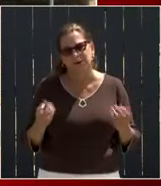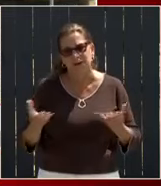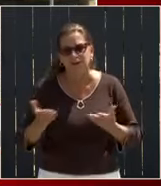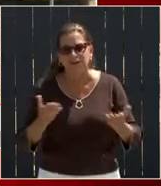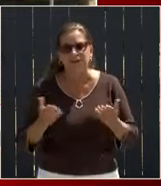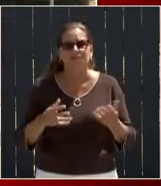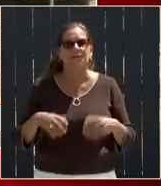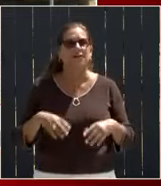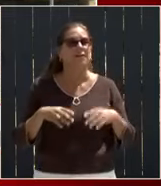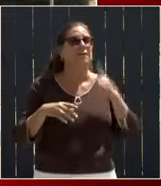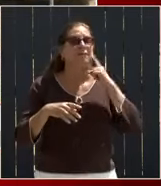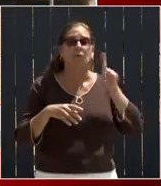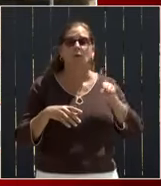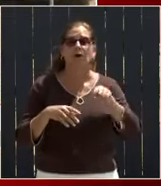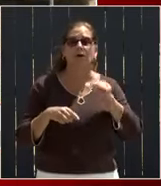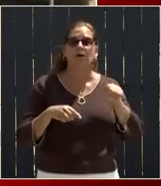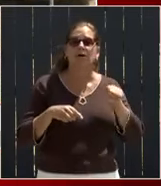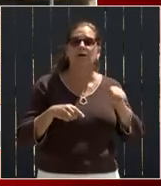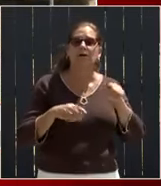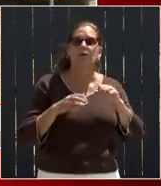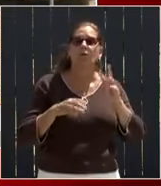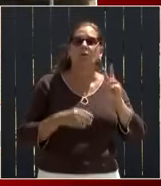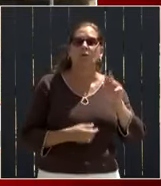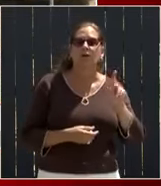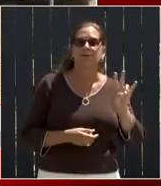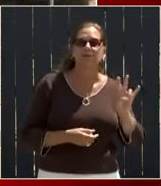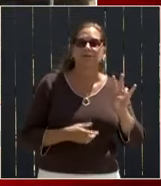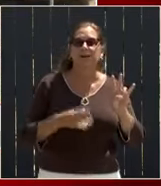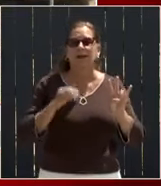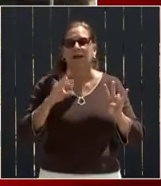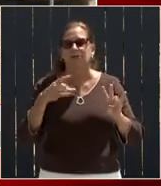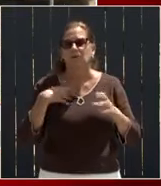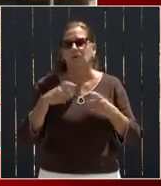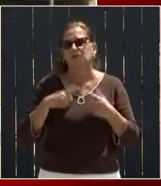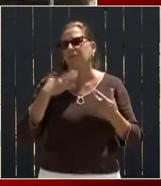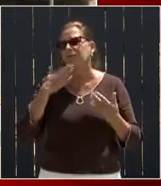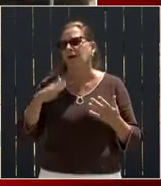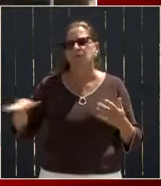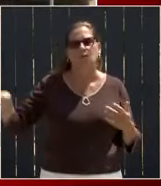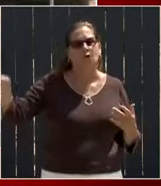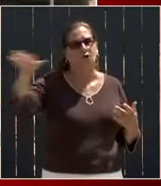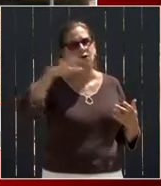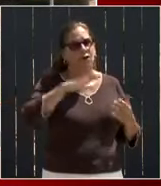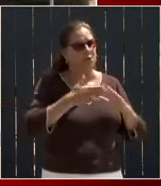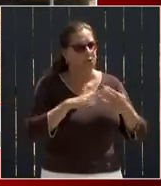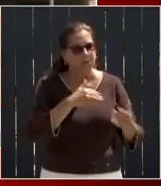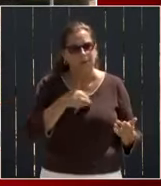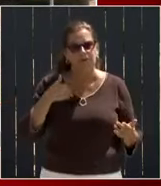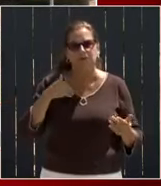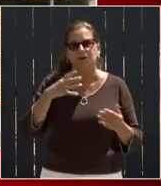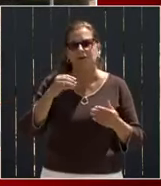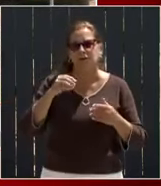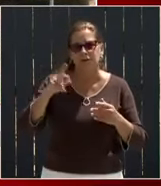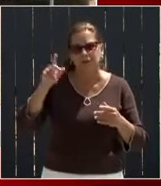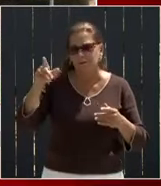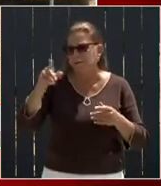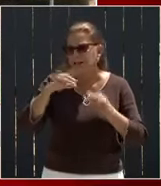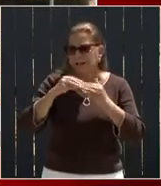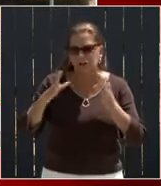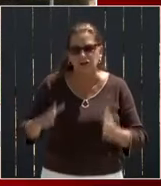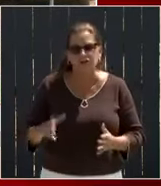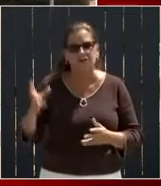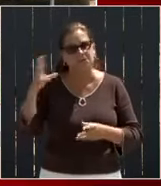8. Today, I would like to thank all of the community members and public officials who have been involved to date with this long-anticipated project over many,